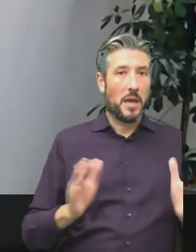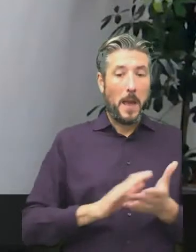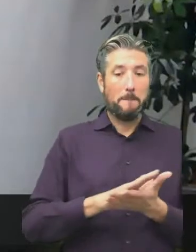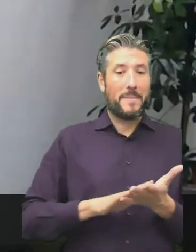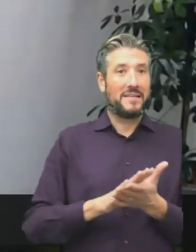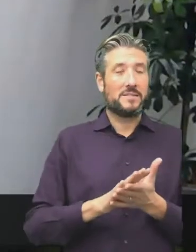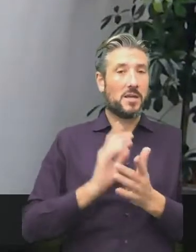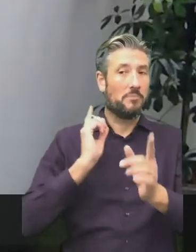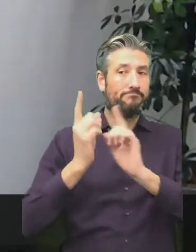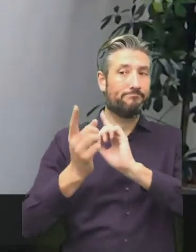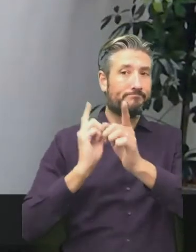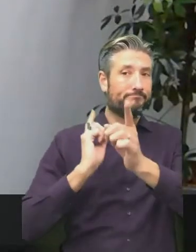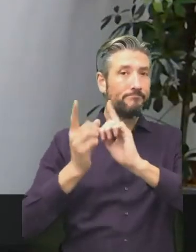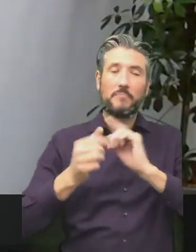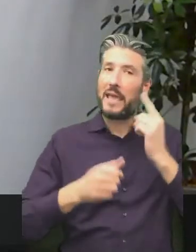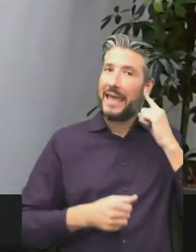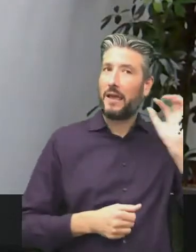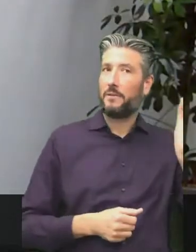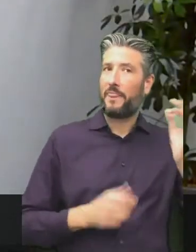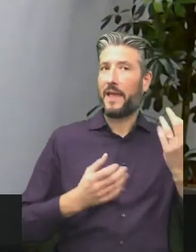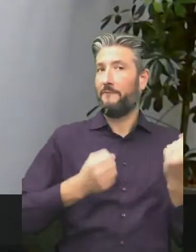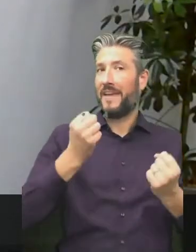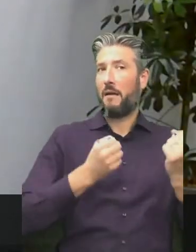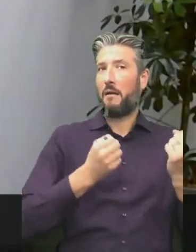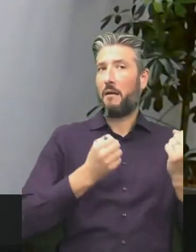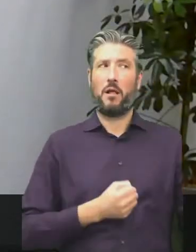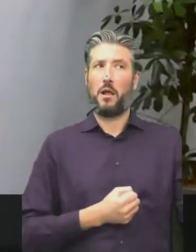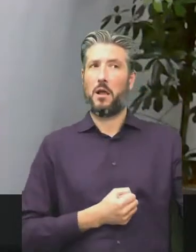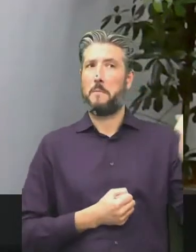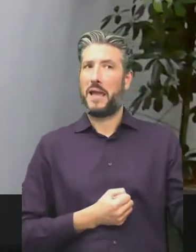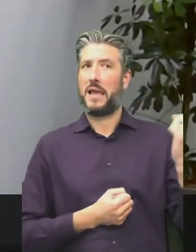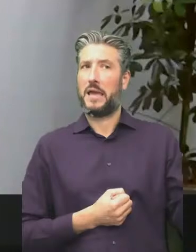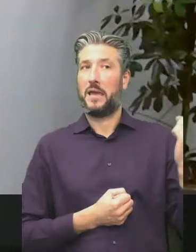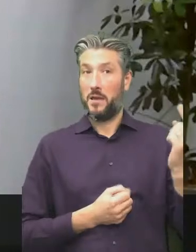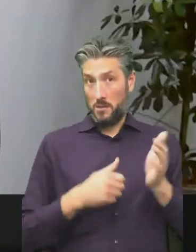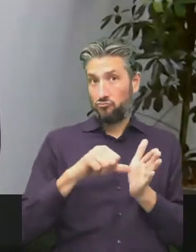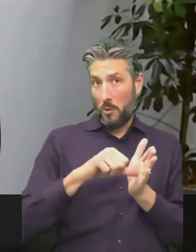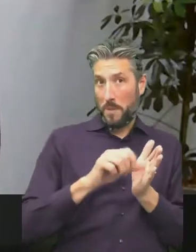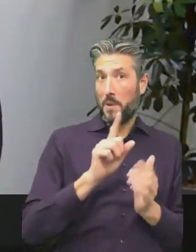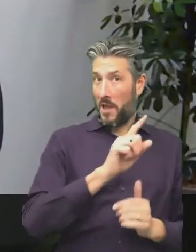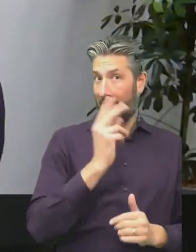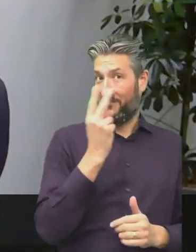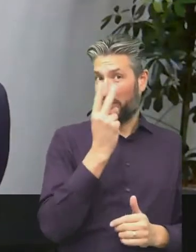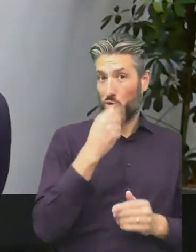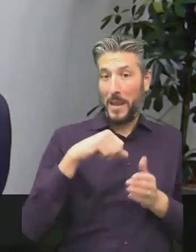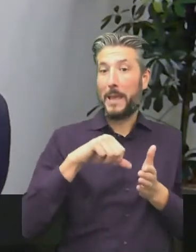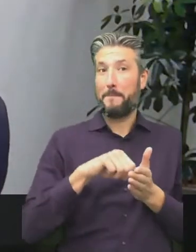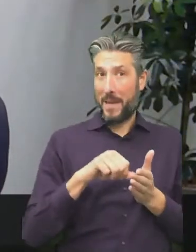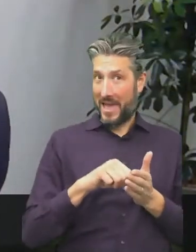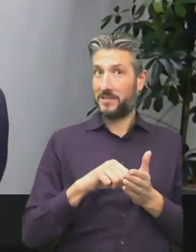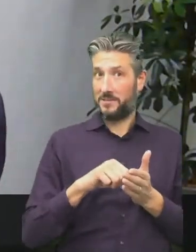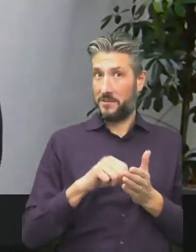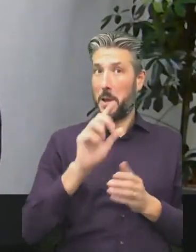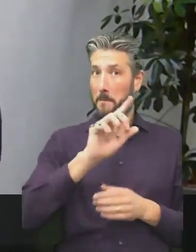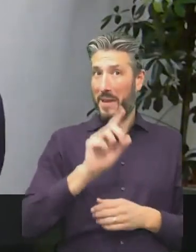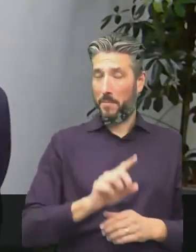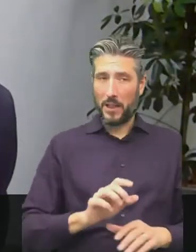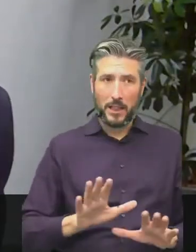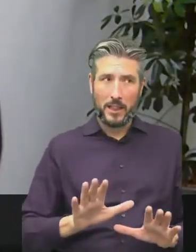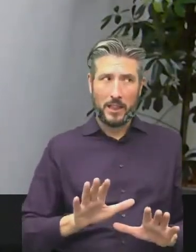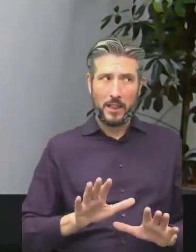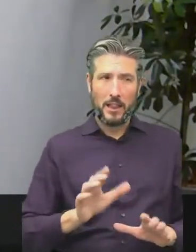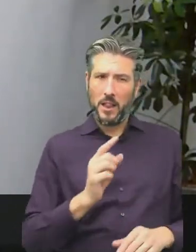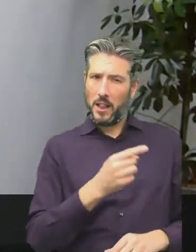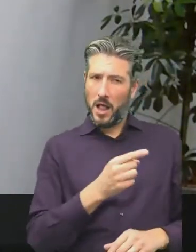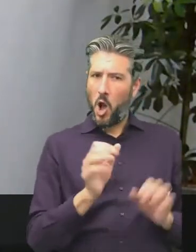if there's issues in relation to them being visually impaired. And there's been a discussion about how we make quiet vehicles loud so people who are visually